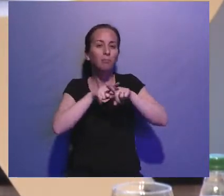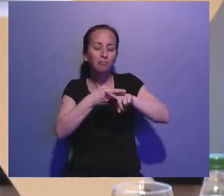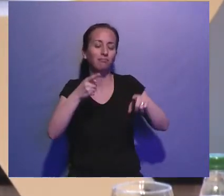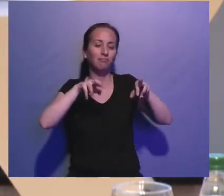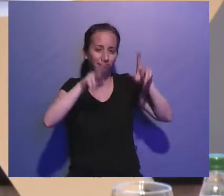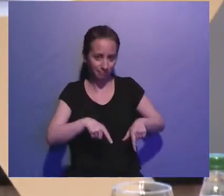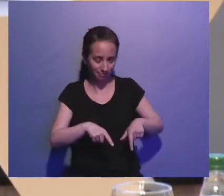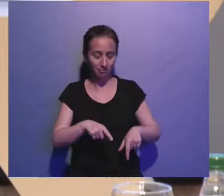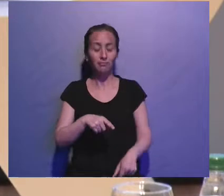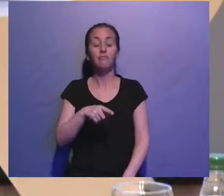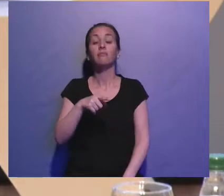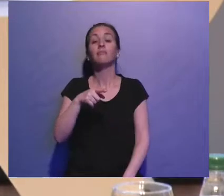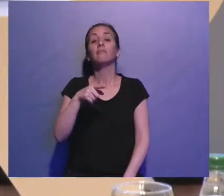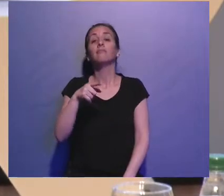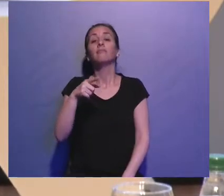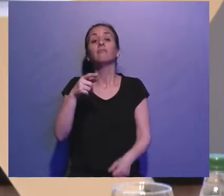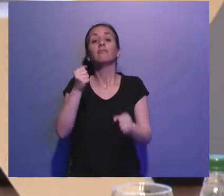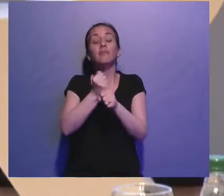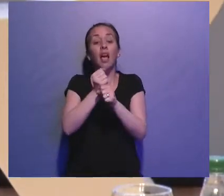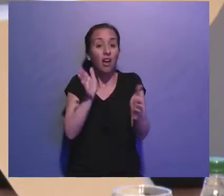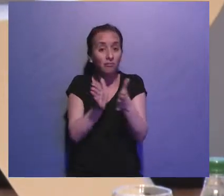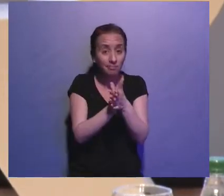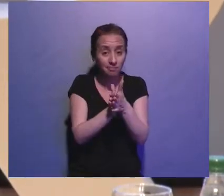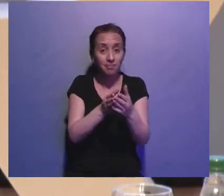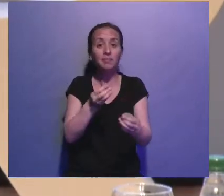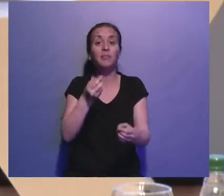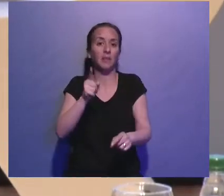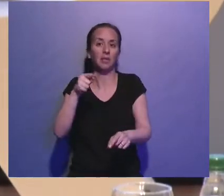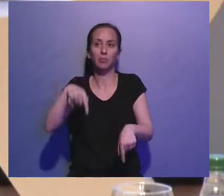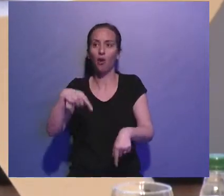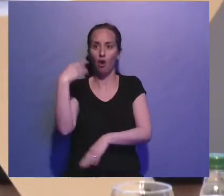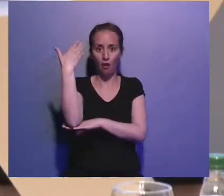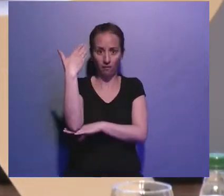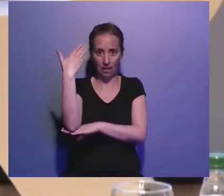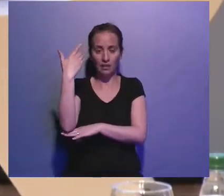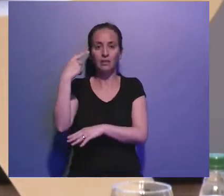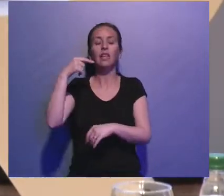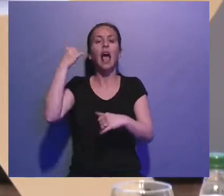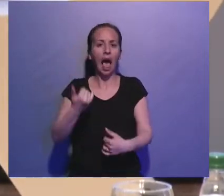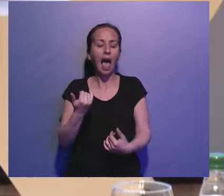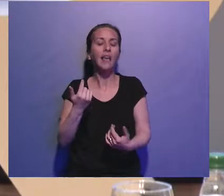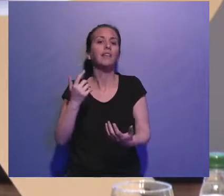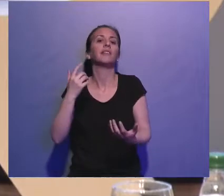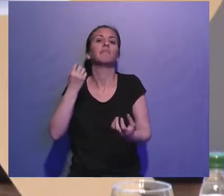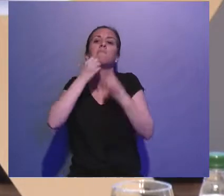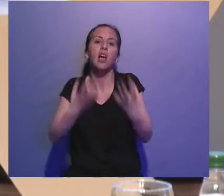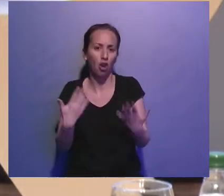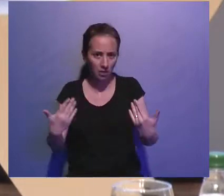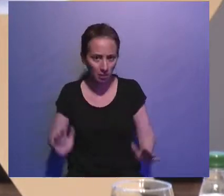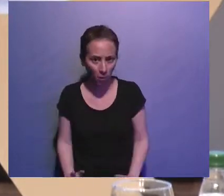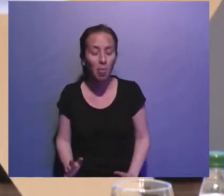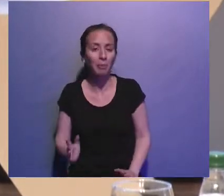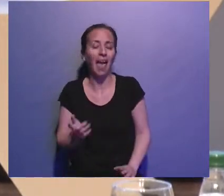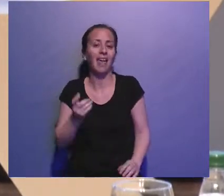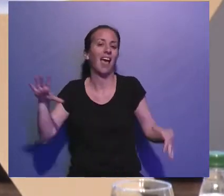conference, and there are a lot of ways to improve the way that co-creation is done in order to make it more effective. What it looks like for